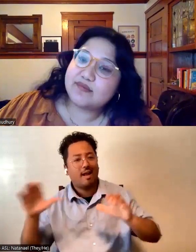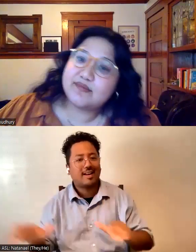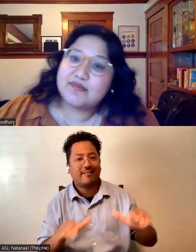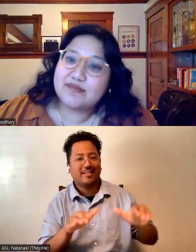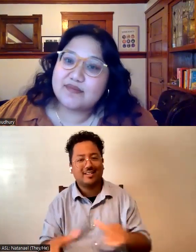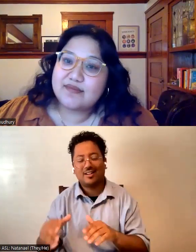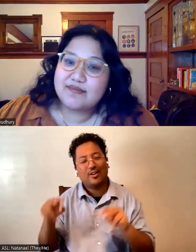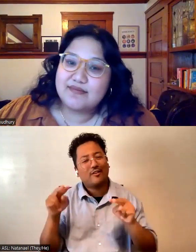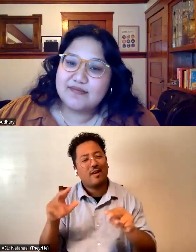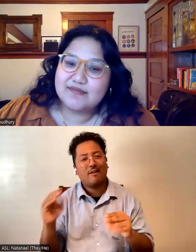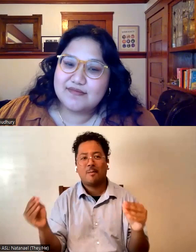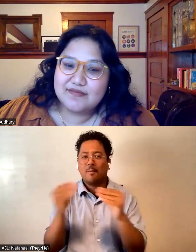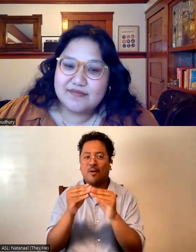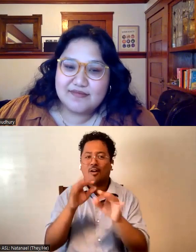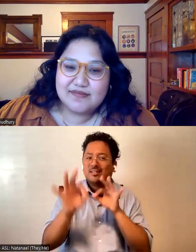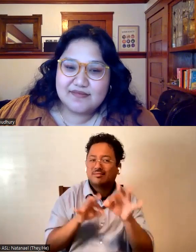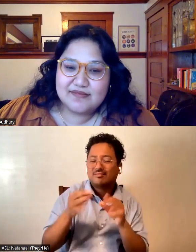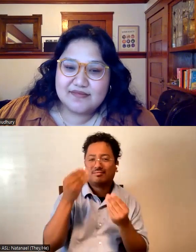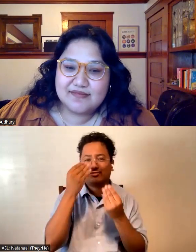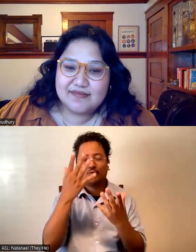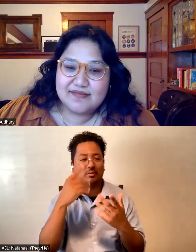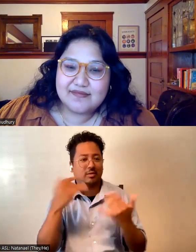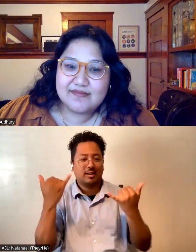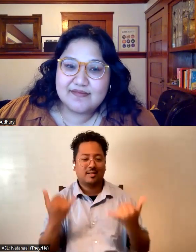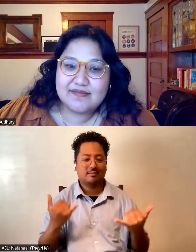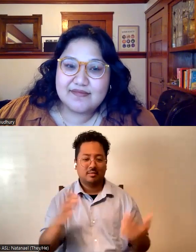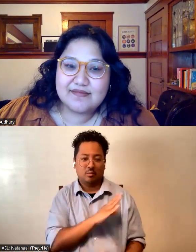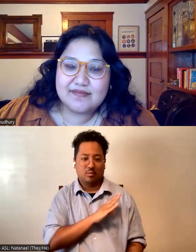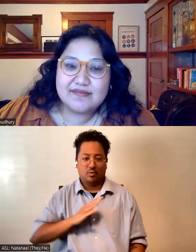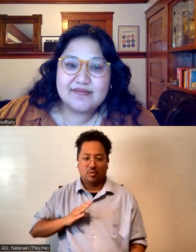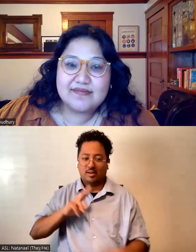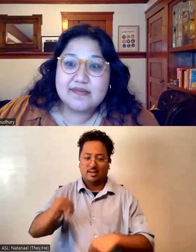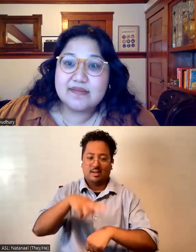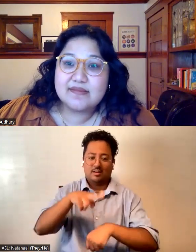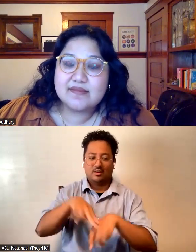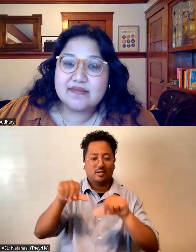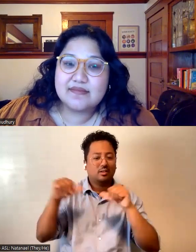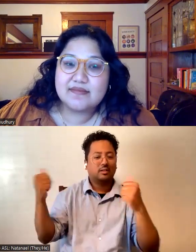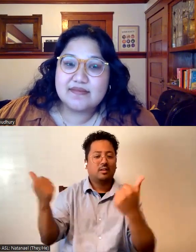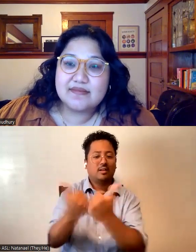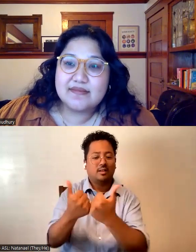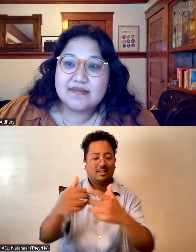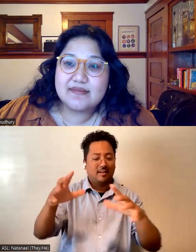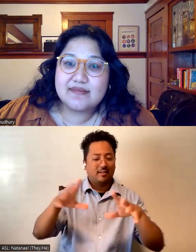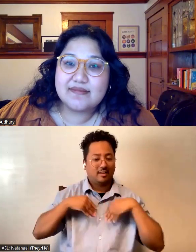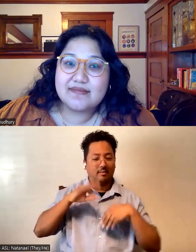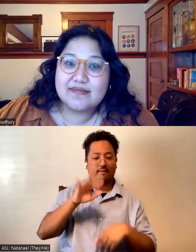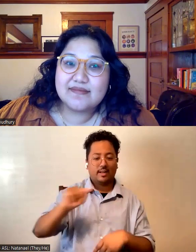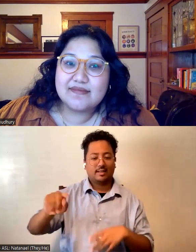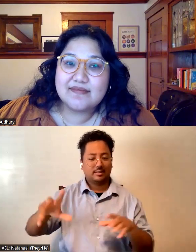for more details about that. Once again, on behalf of the board of the National Association to Accept Fat Acceptance,